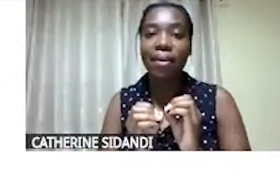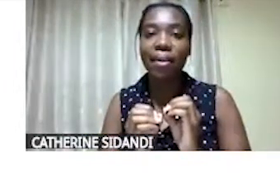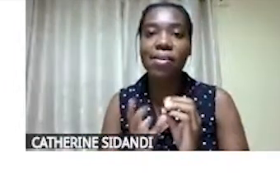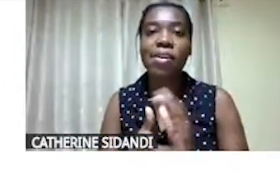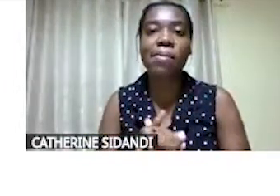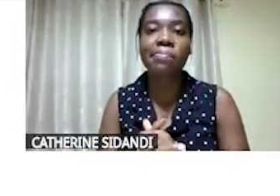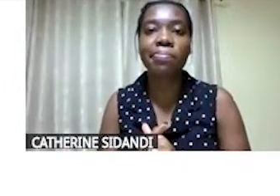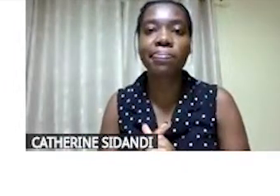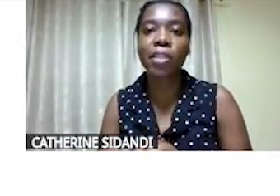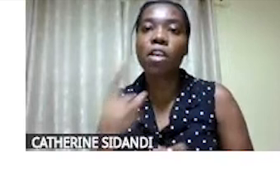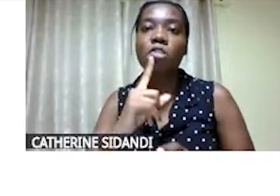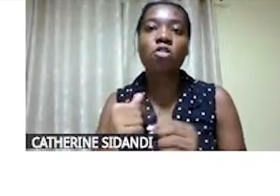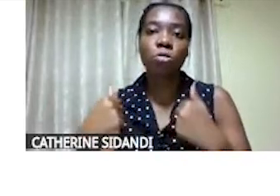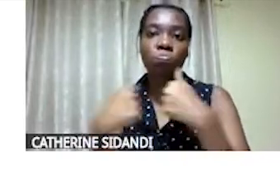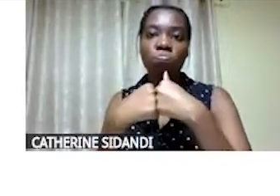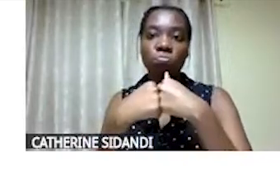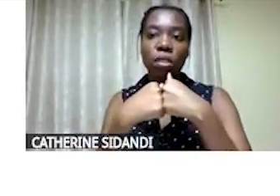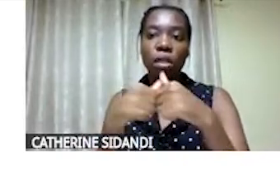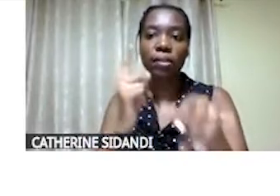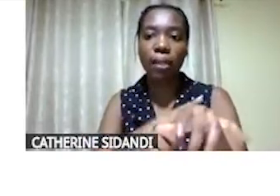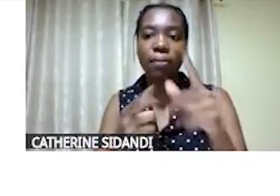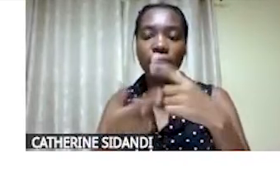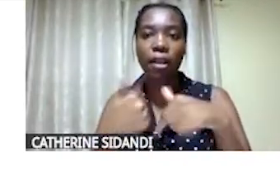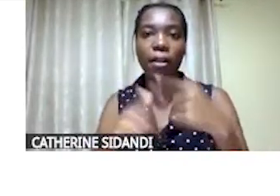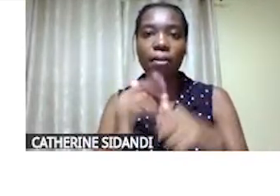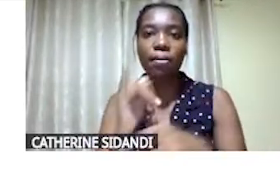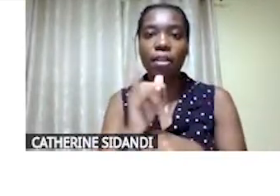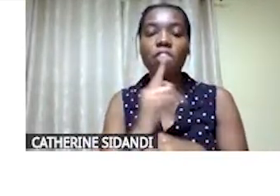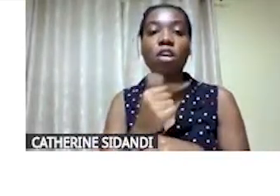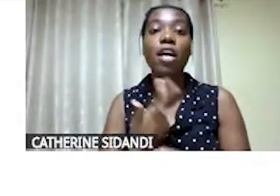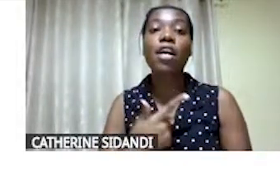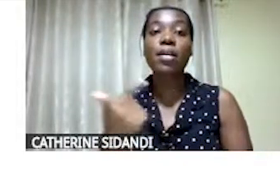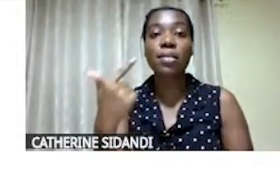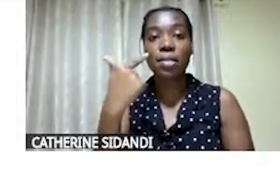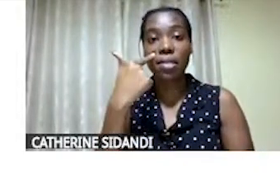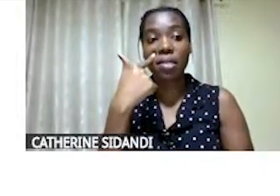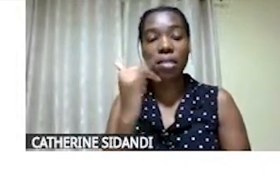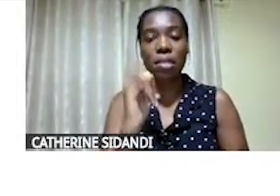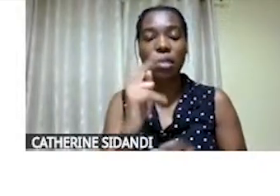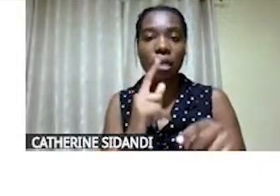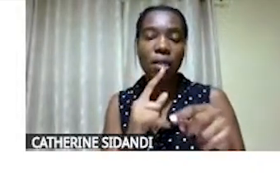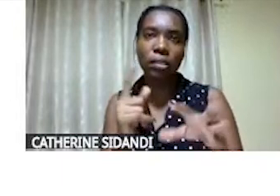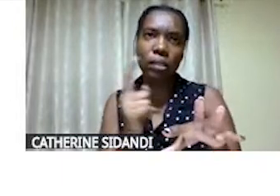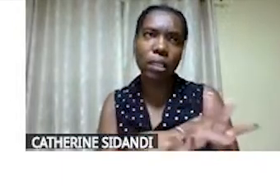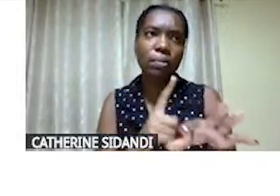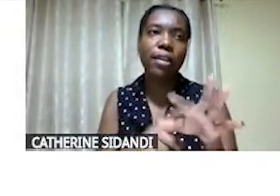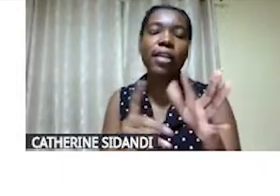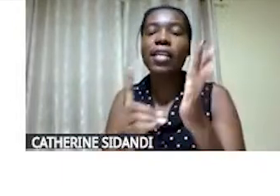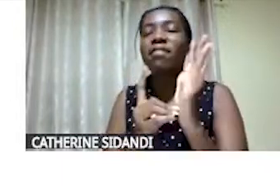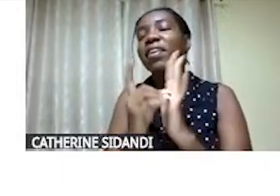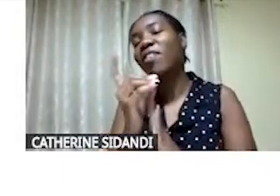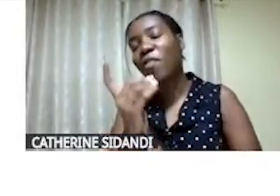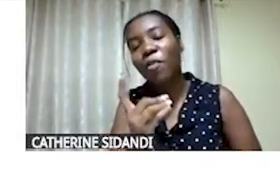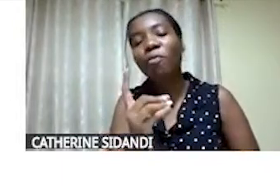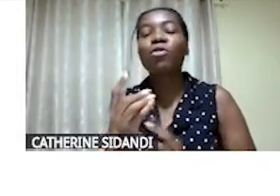so the challenge when it comes to this, we get to see this when now they're developing the solutions or